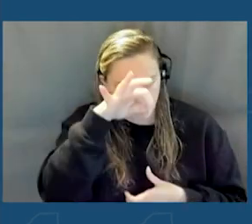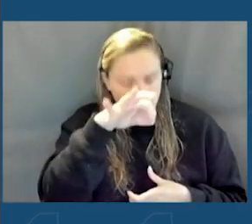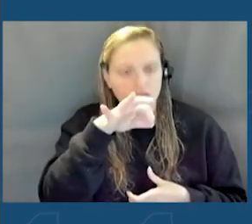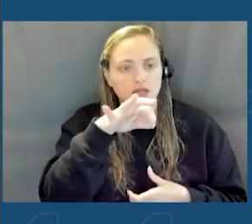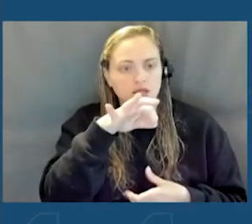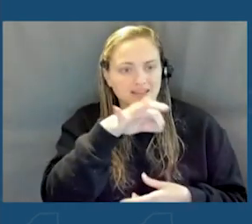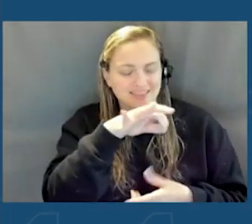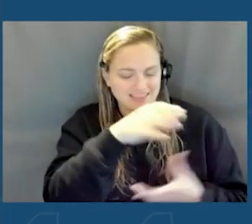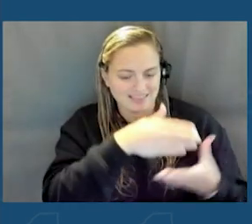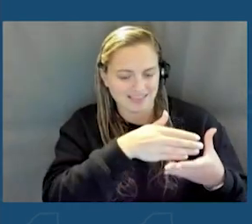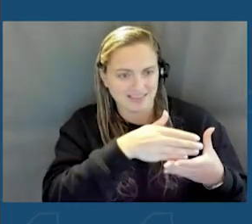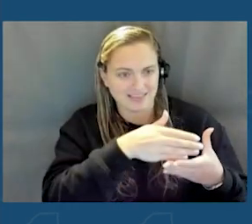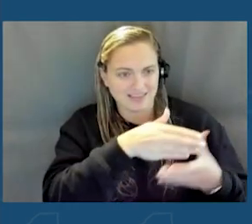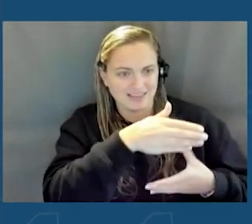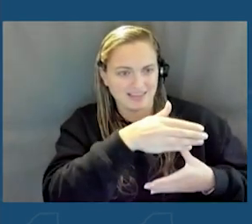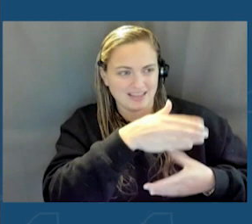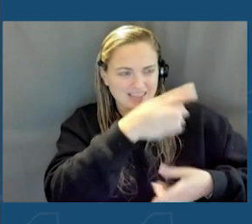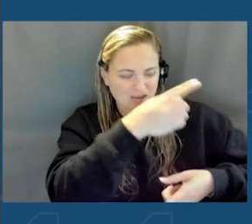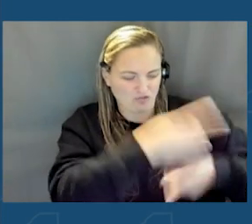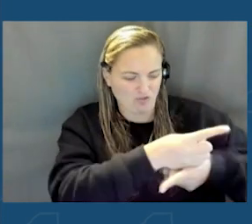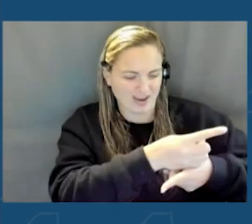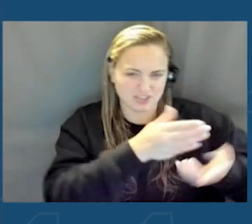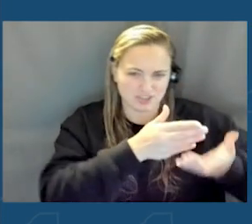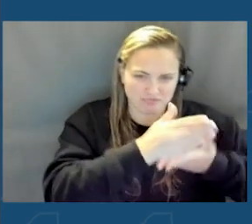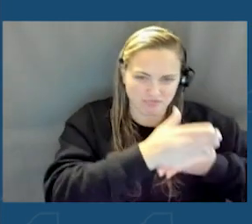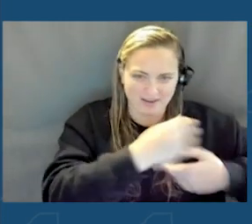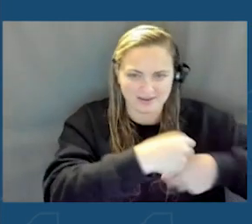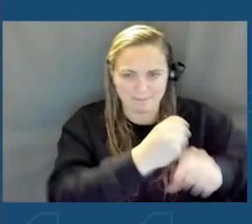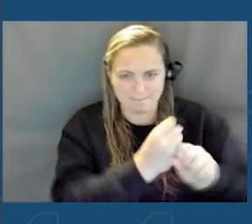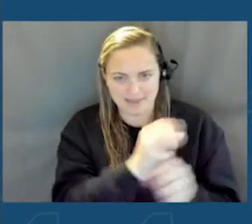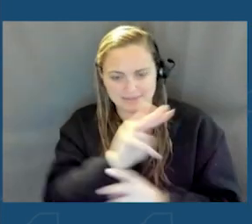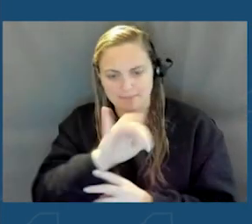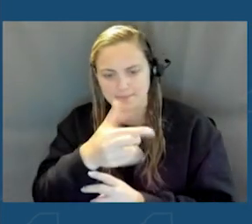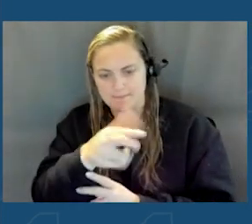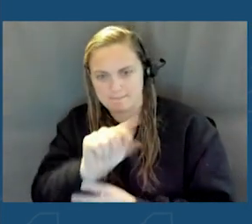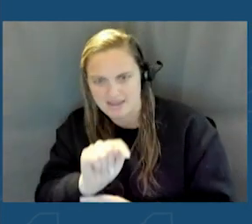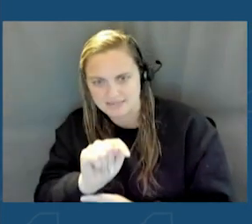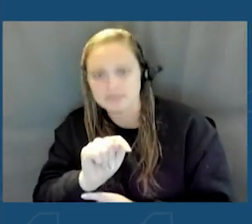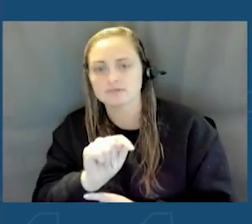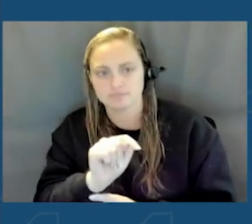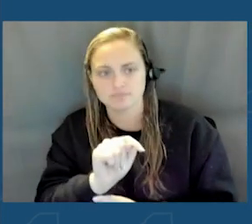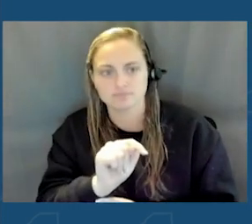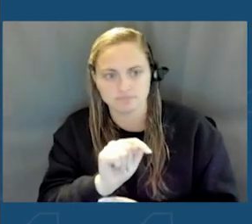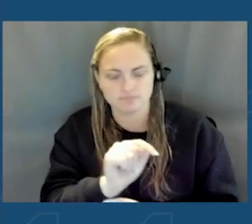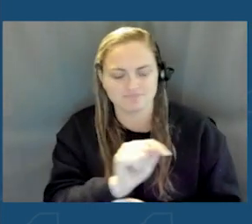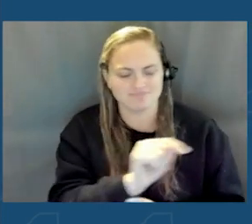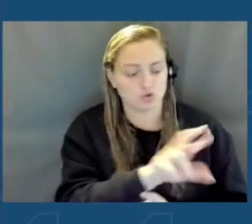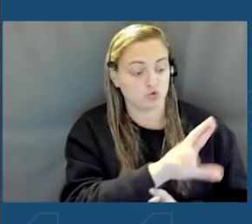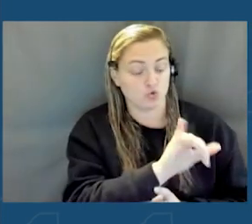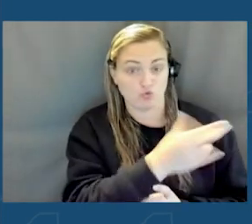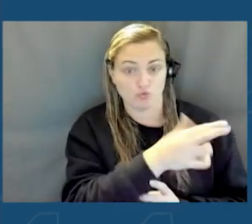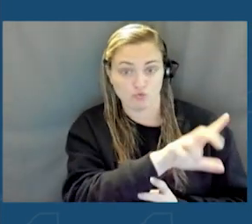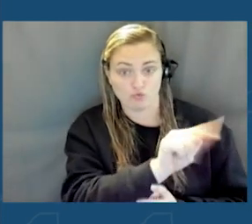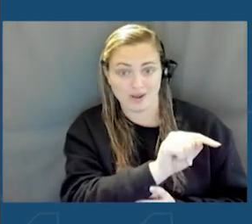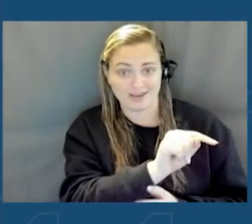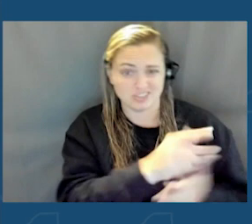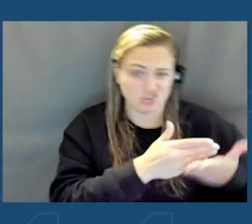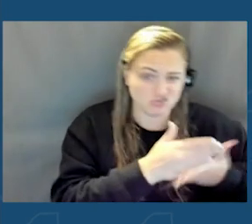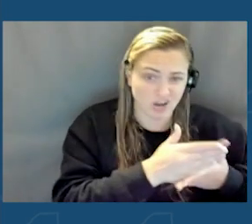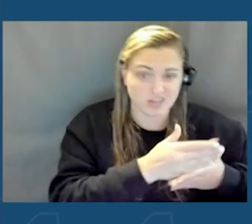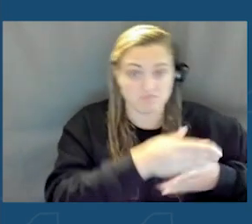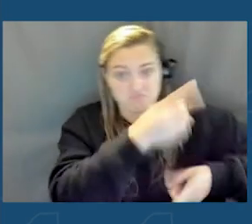right makes might. Let me say that again. I have faith that right makes might.